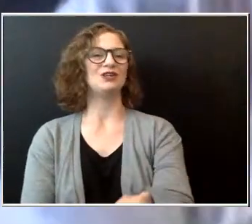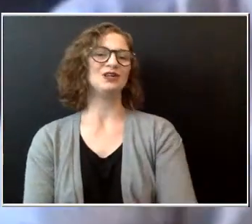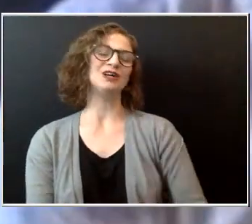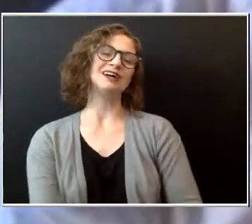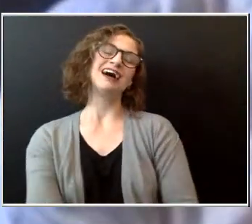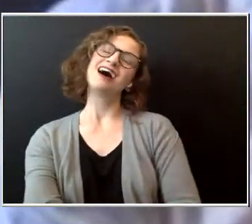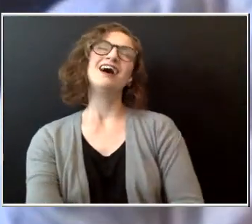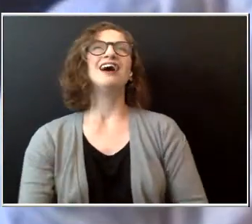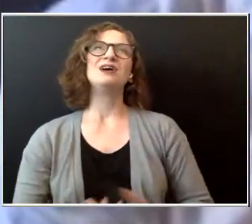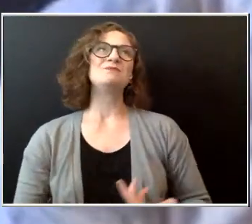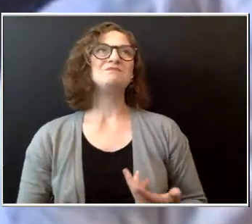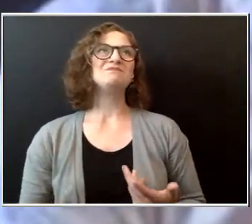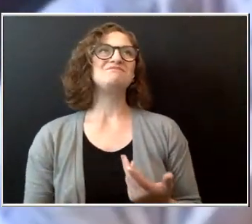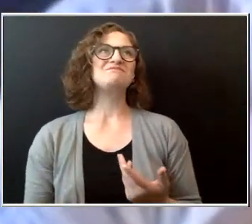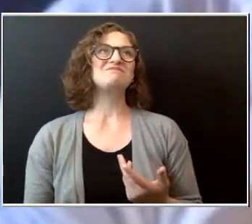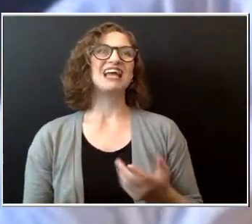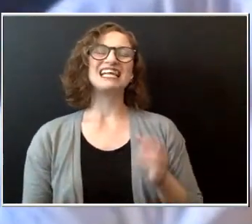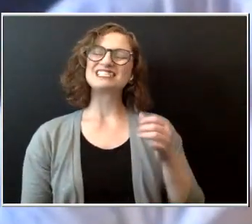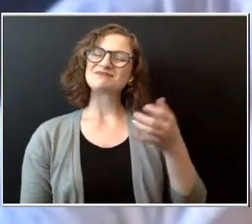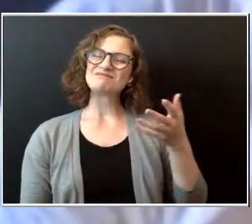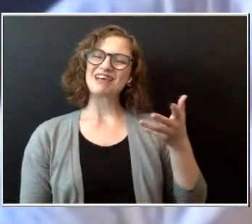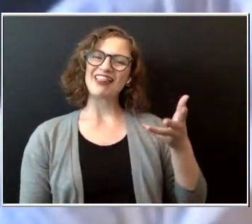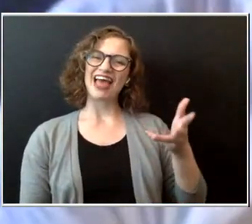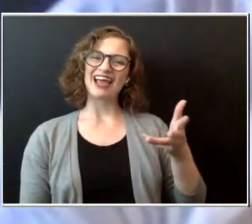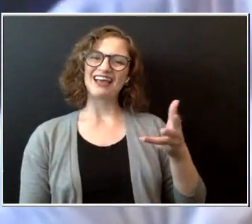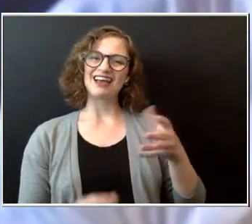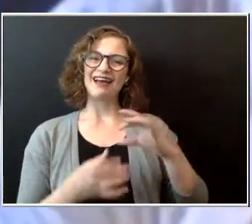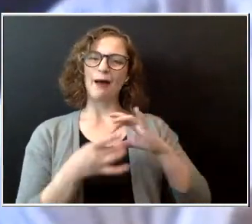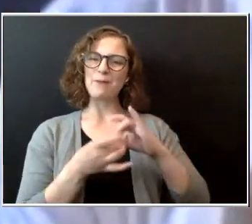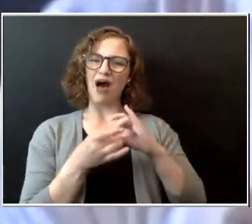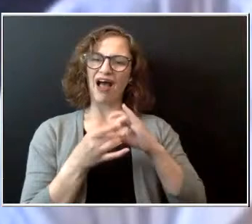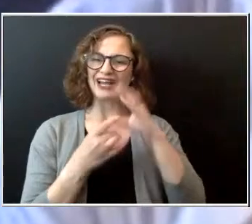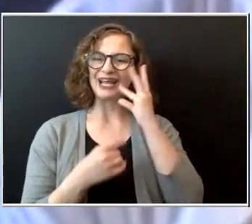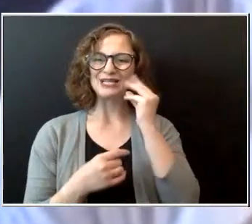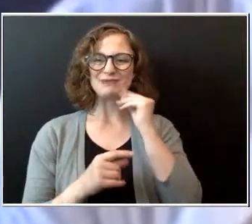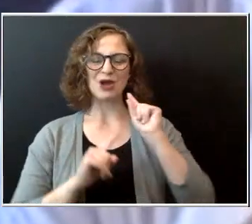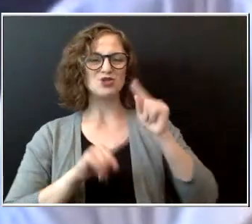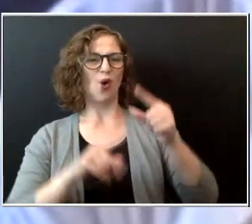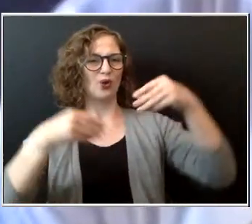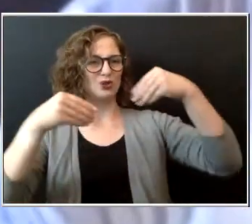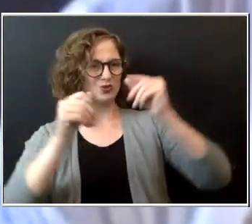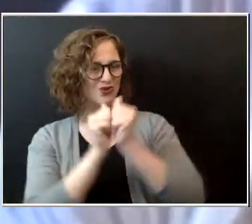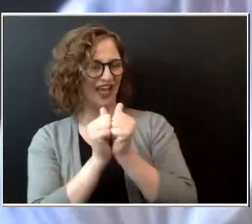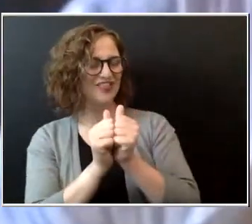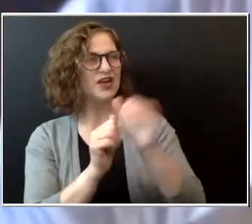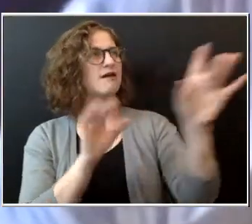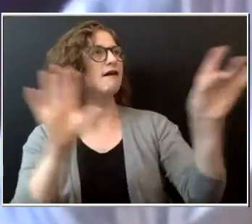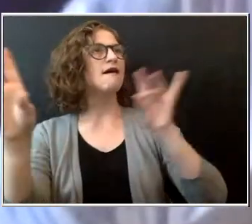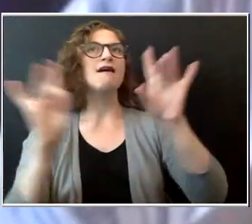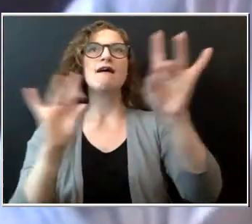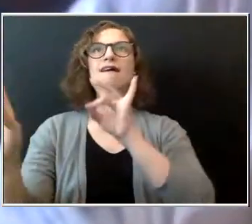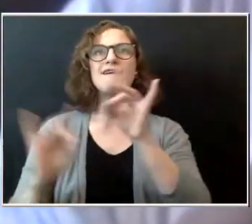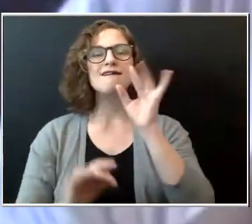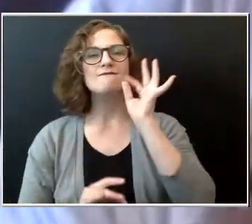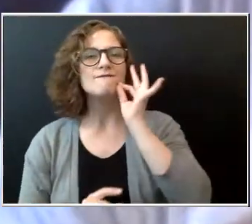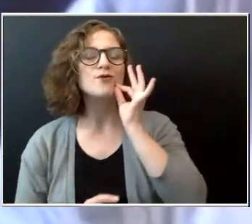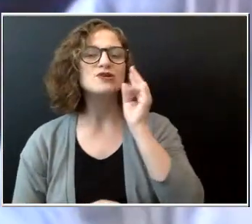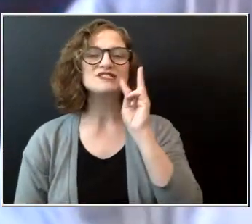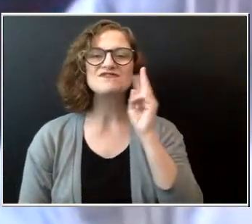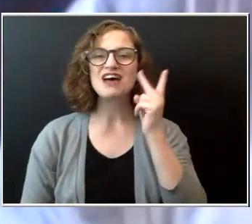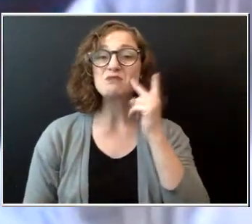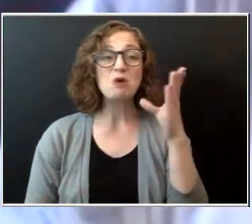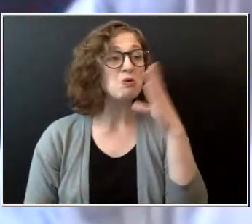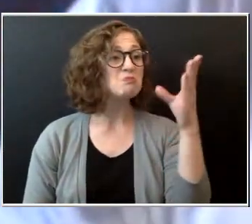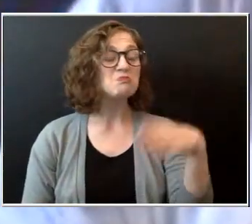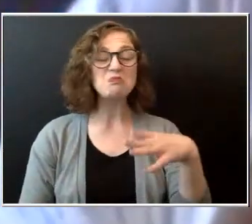kind of a bonding experience going to this grocery store together and picking out fruits and vegetables that we've never tried before. So we've tried